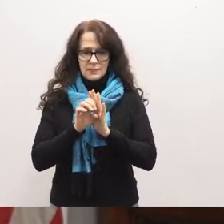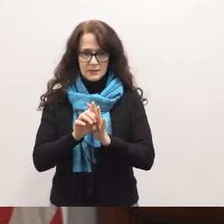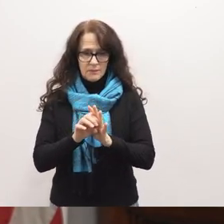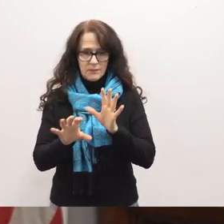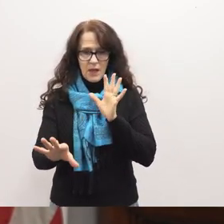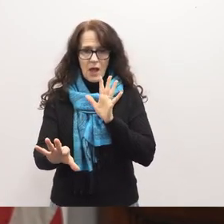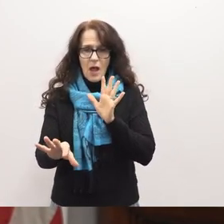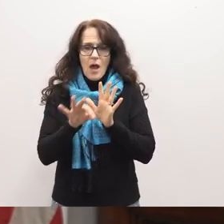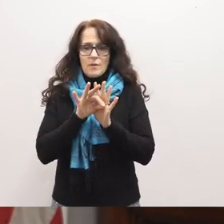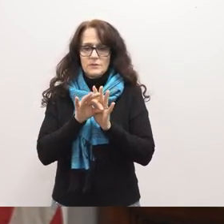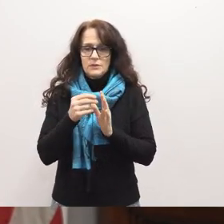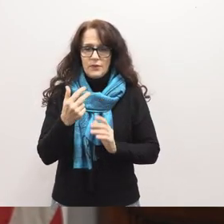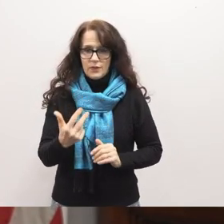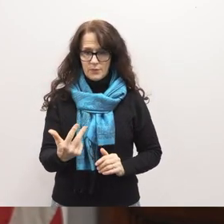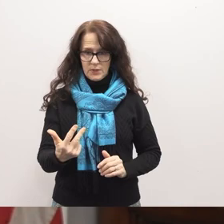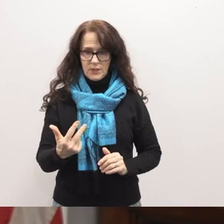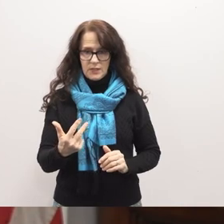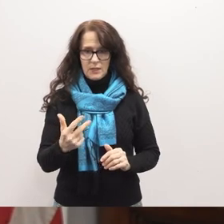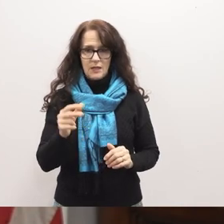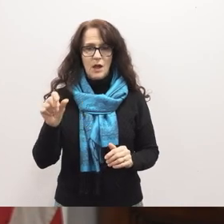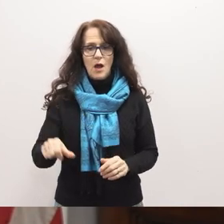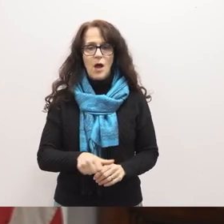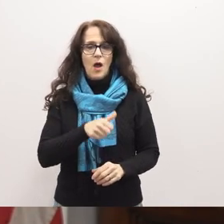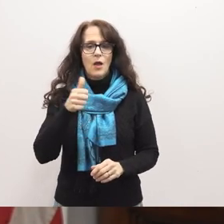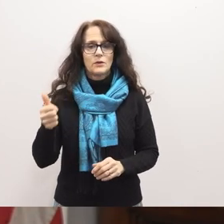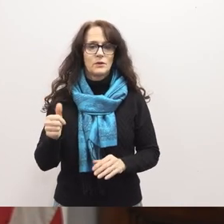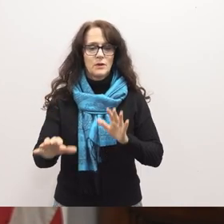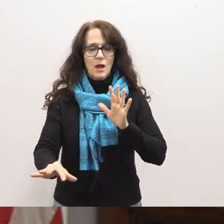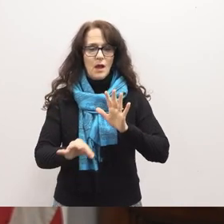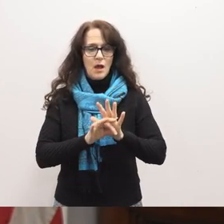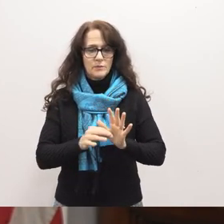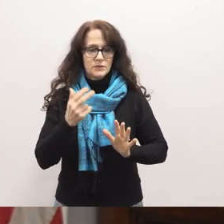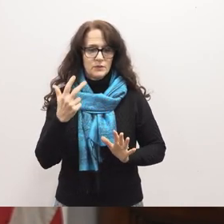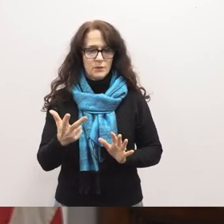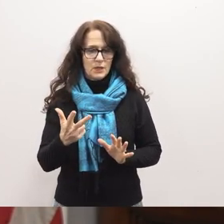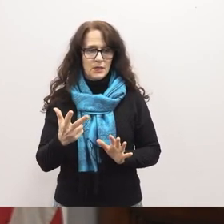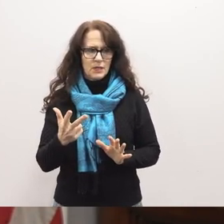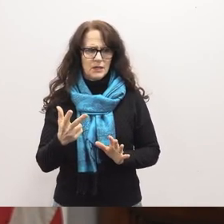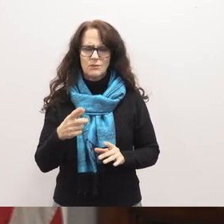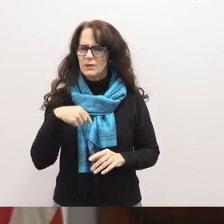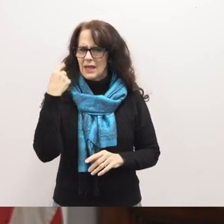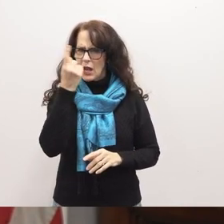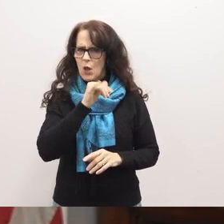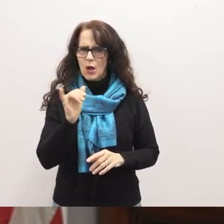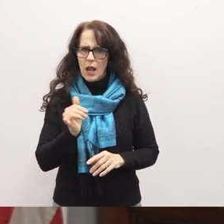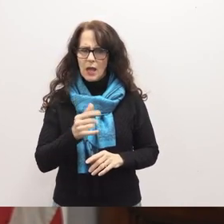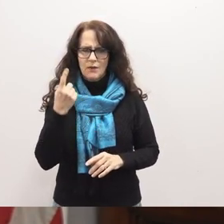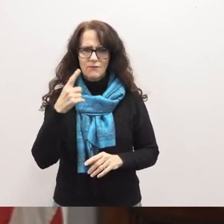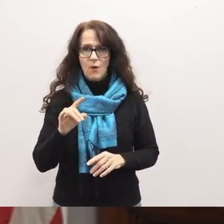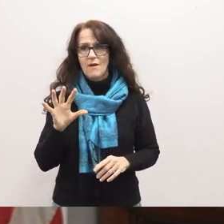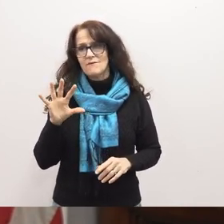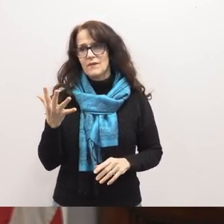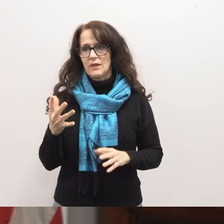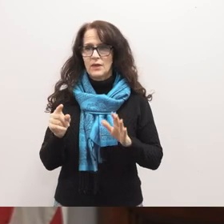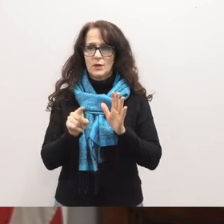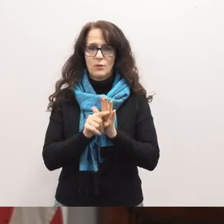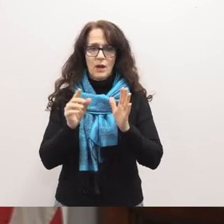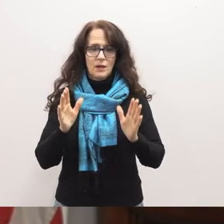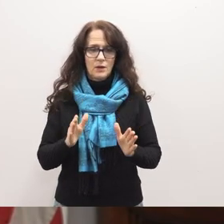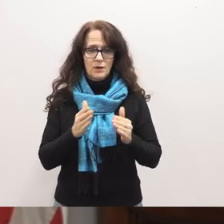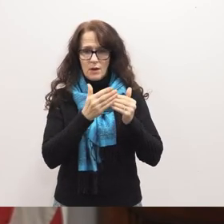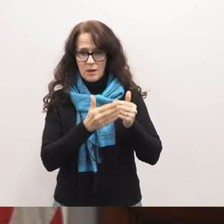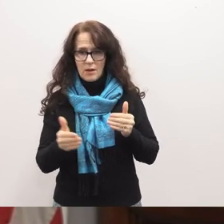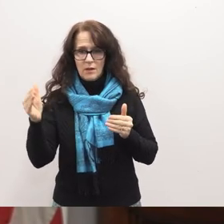option three that we have, this alternative option three, what would that look like for a fifth grader and